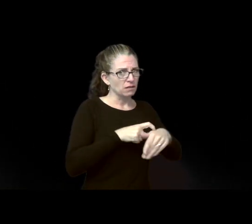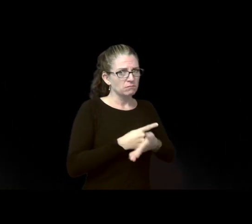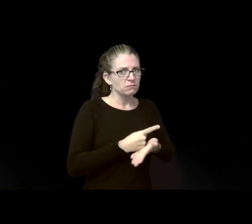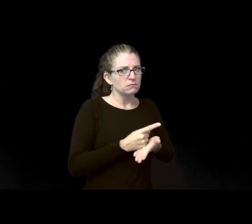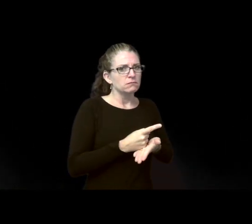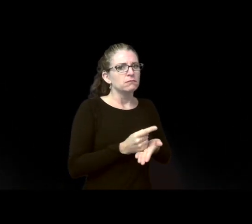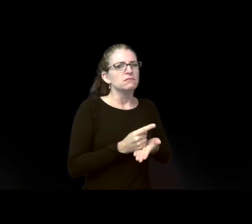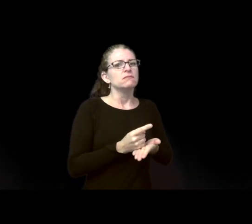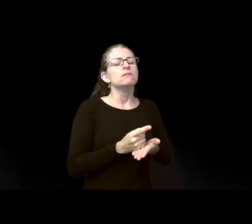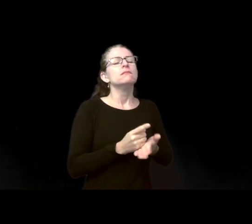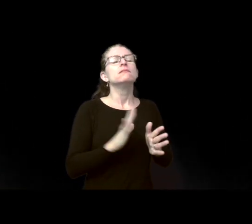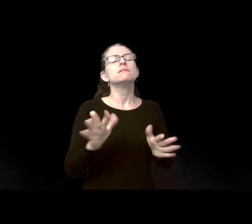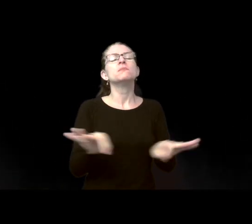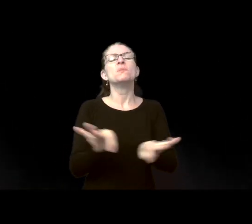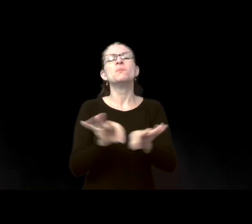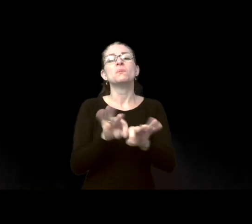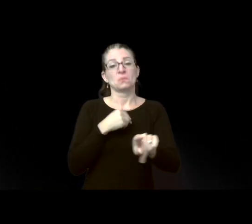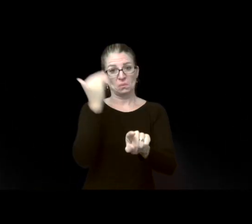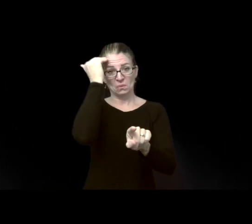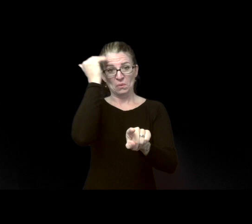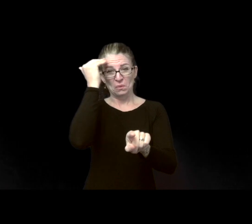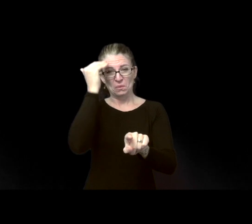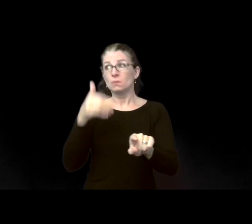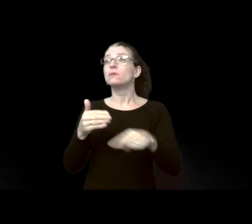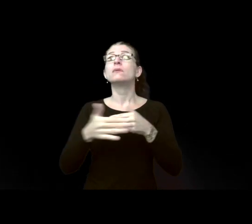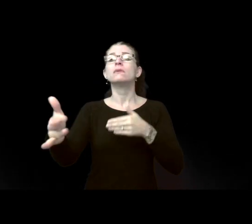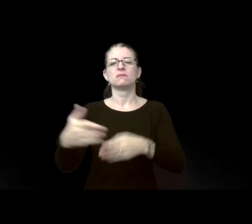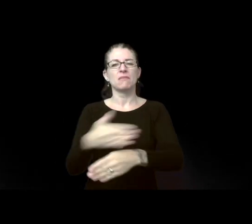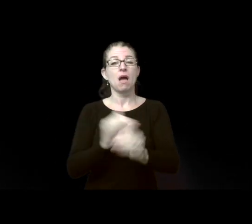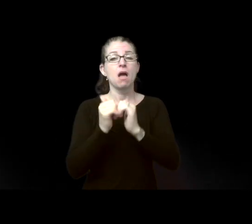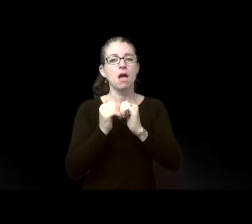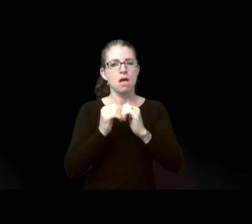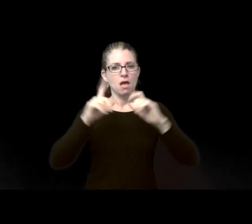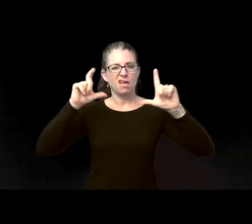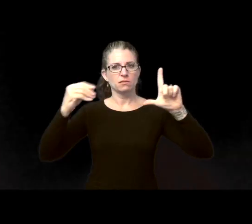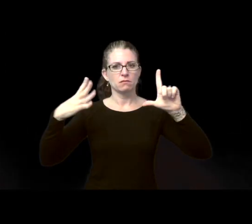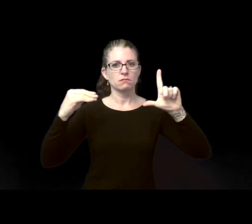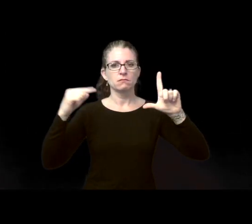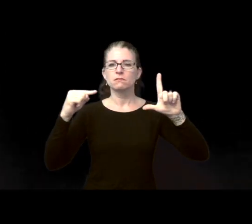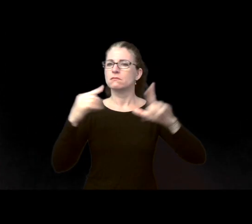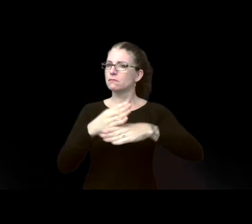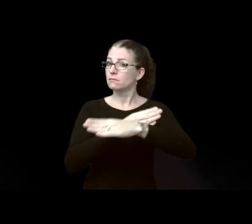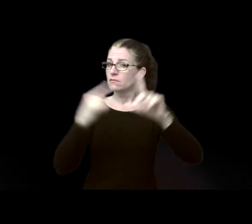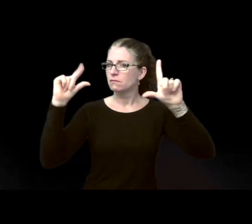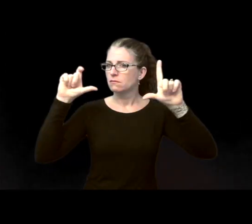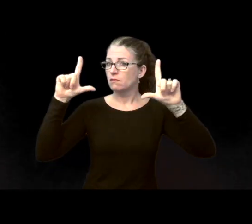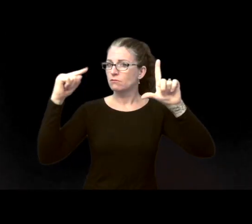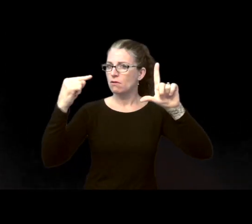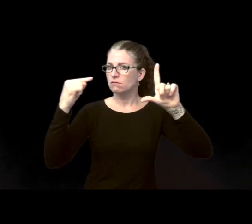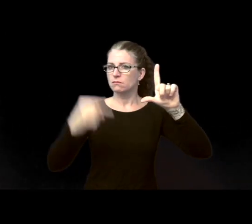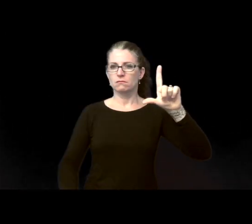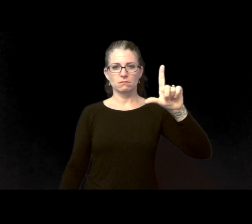time moves slow, but at least I know things will be better with a better headshot. Things will be better